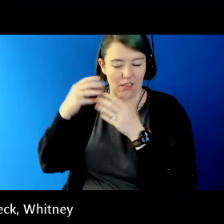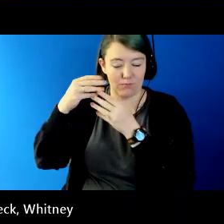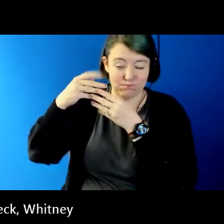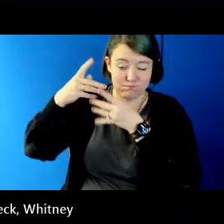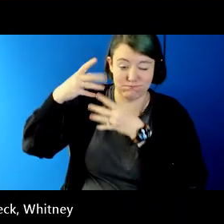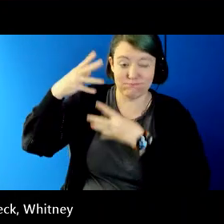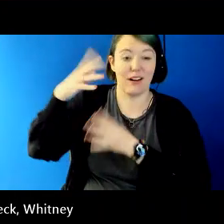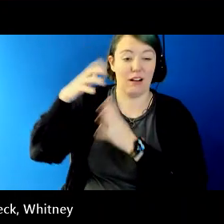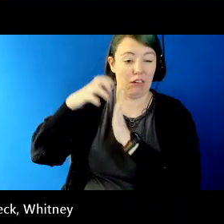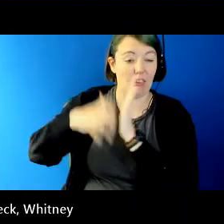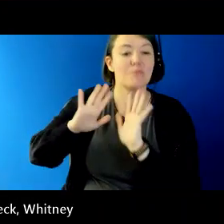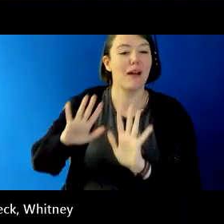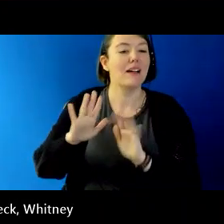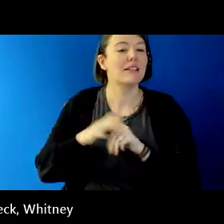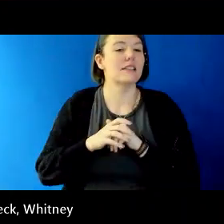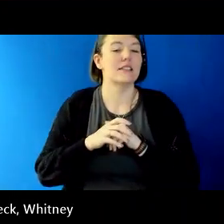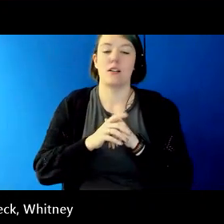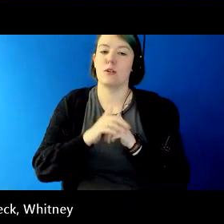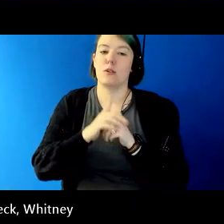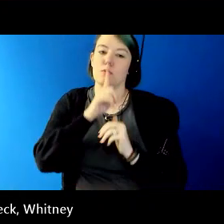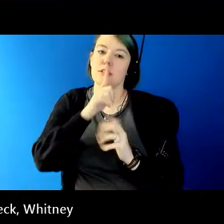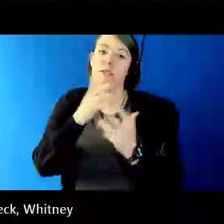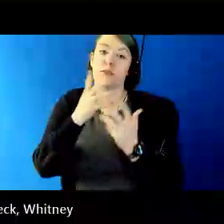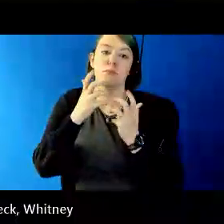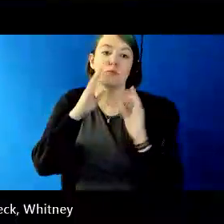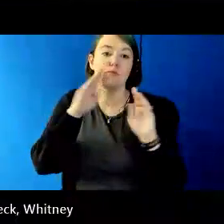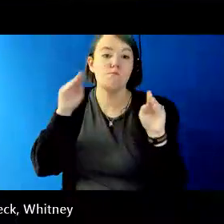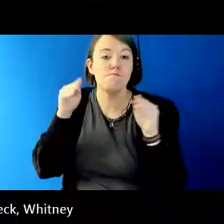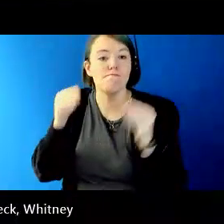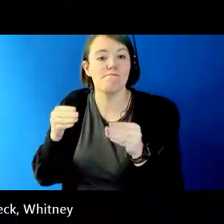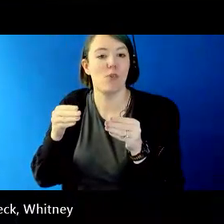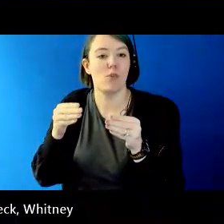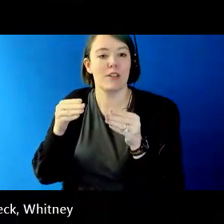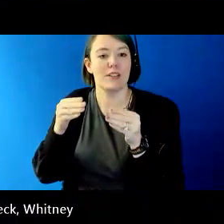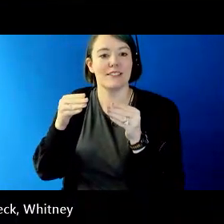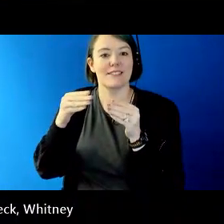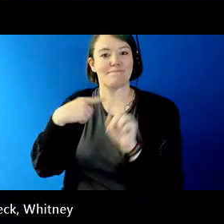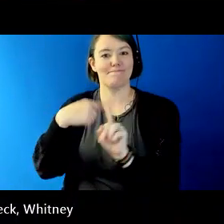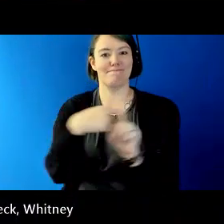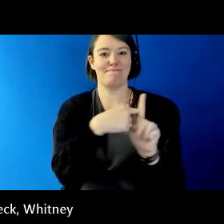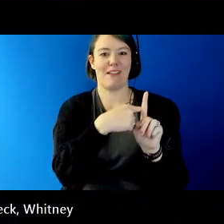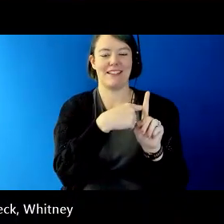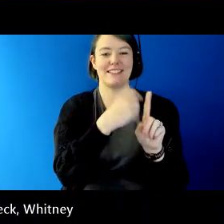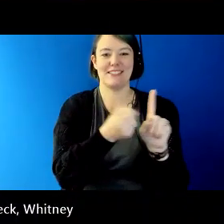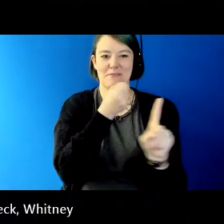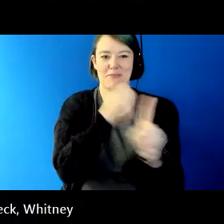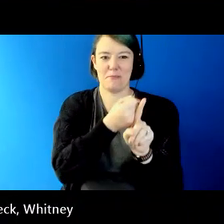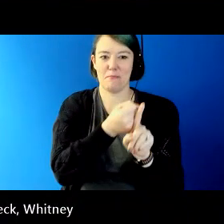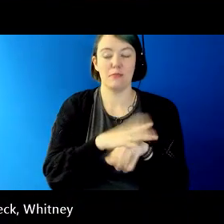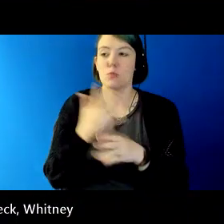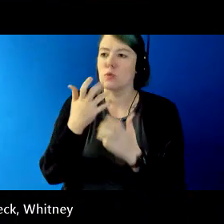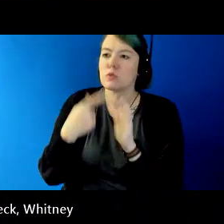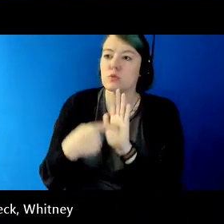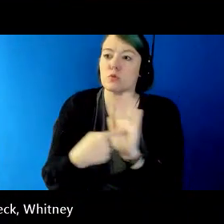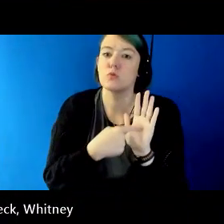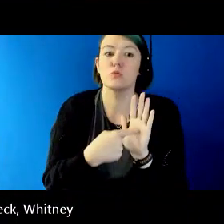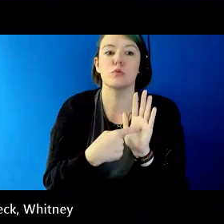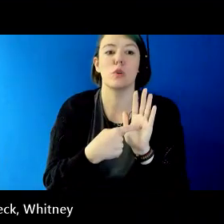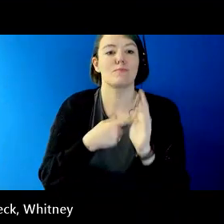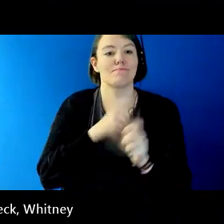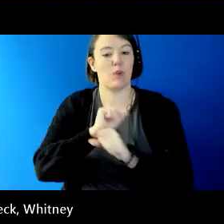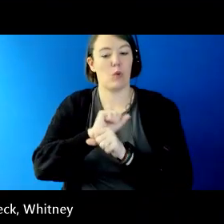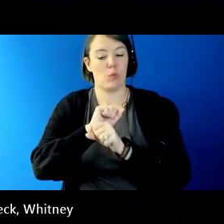But it's really a good way to just showcase that employers have the opportunity to promote. And when we say promote, we really